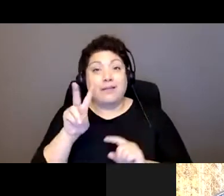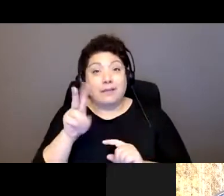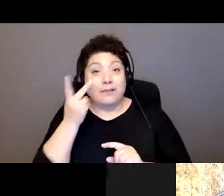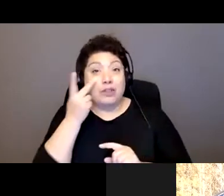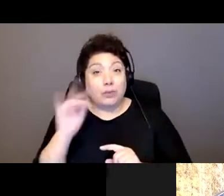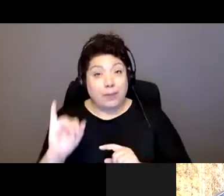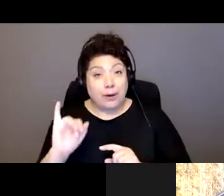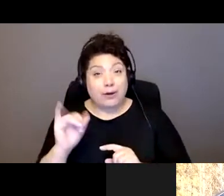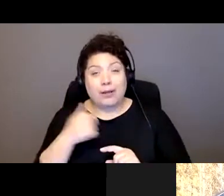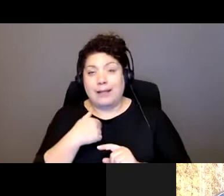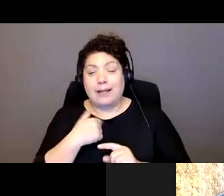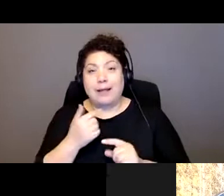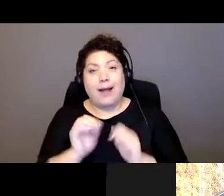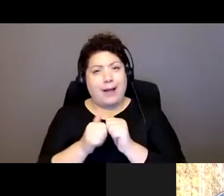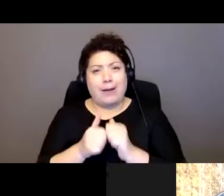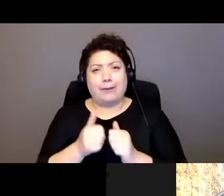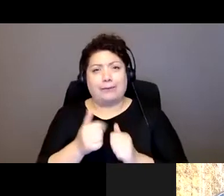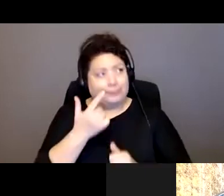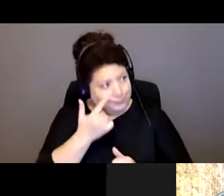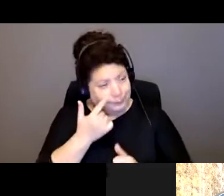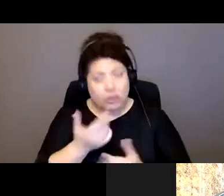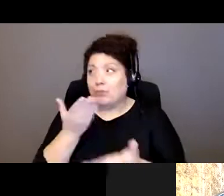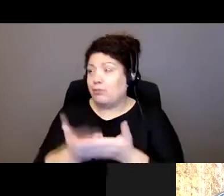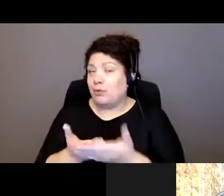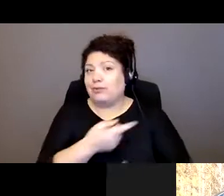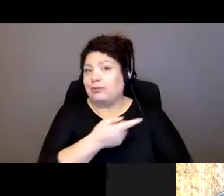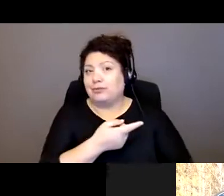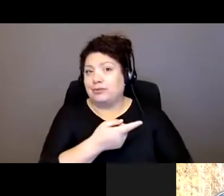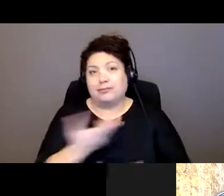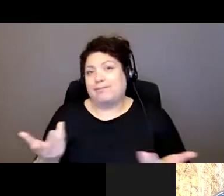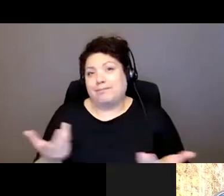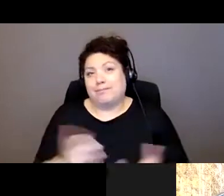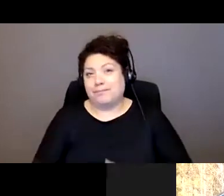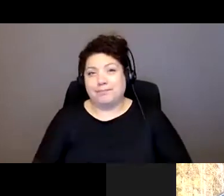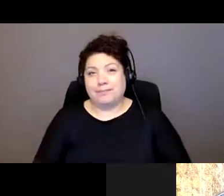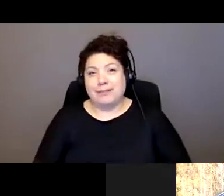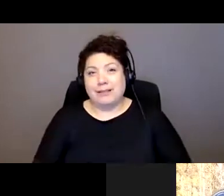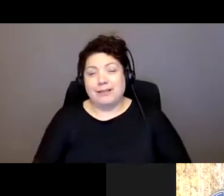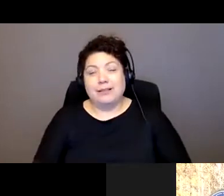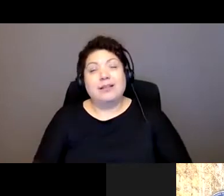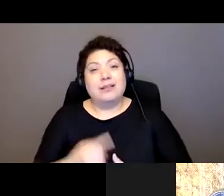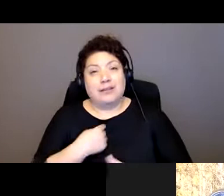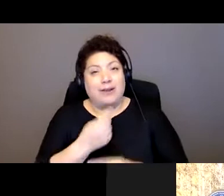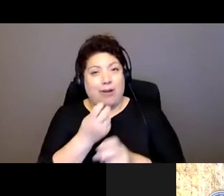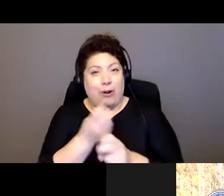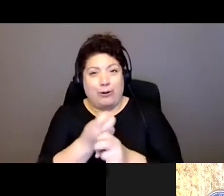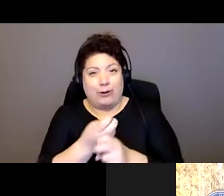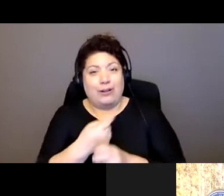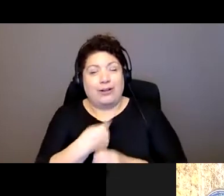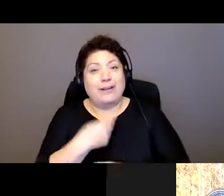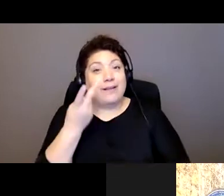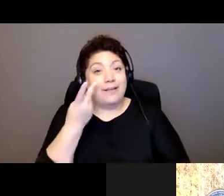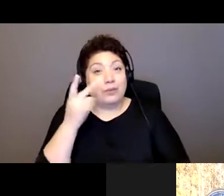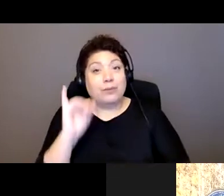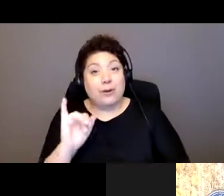I could never prove to anybody that this is what they've done. It would be hard for me to prove that when I'm visually